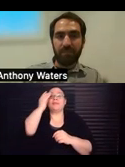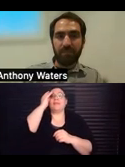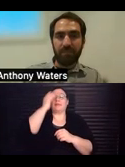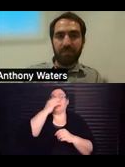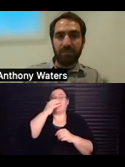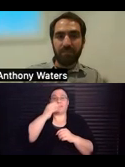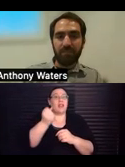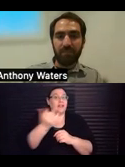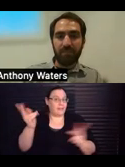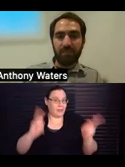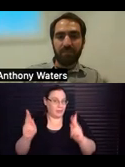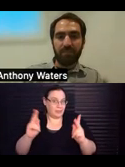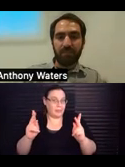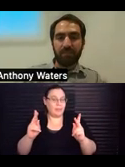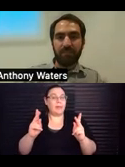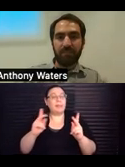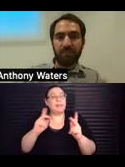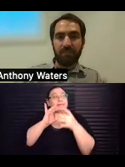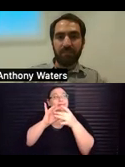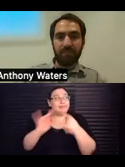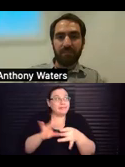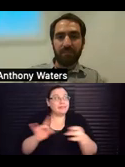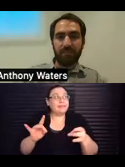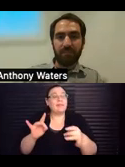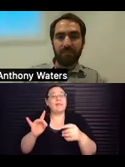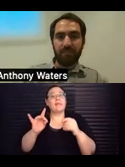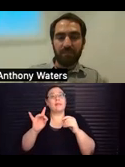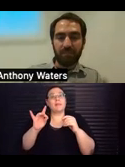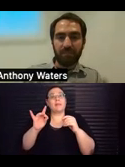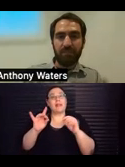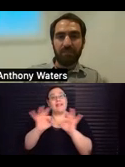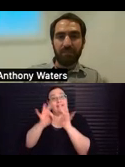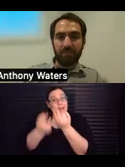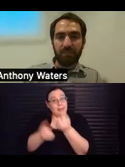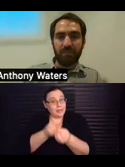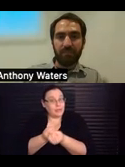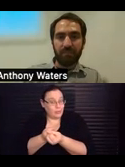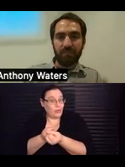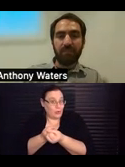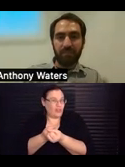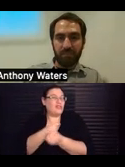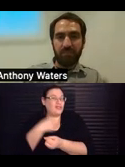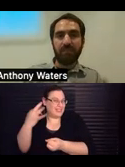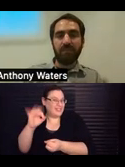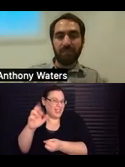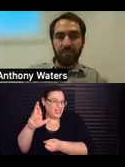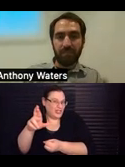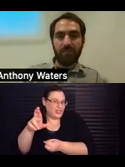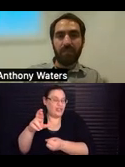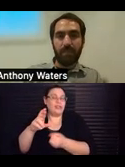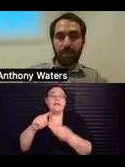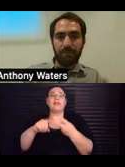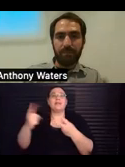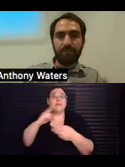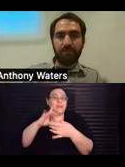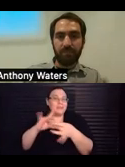couple people brought up the family support as a risk factor. Somebody brought up